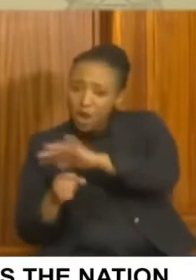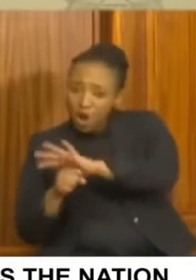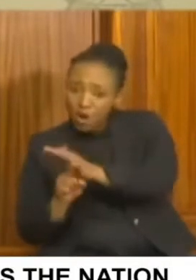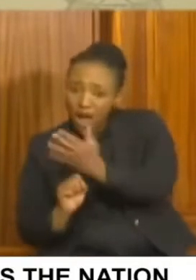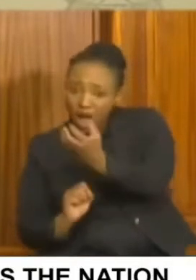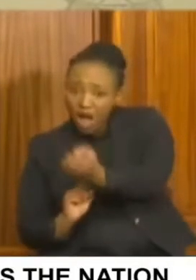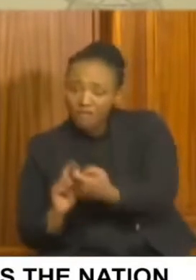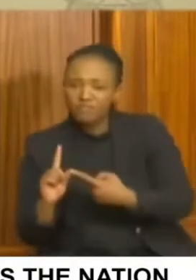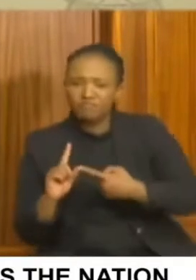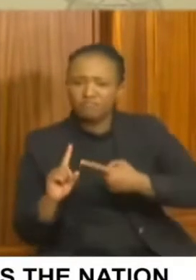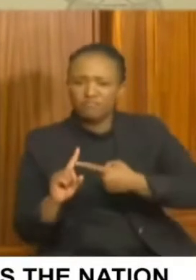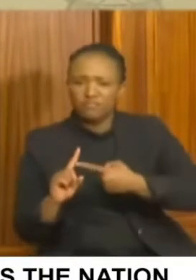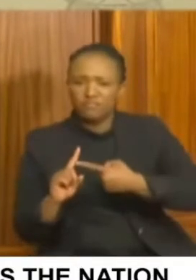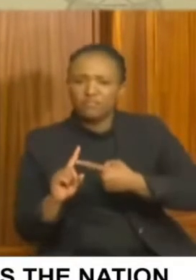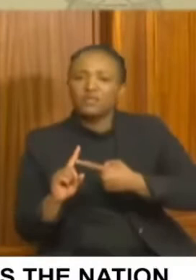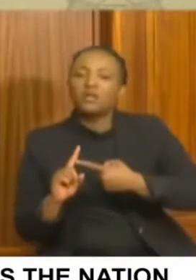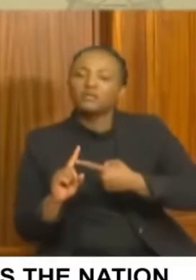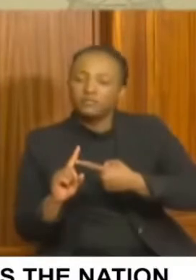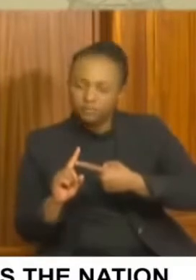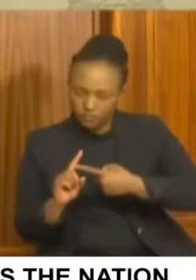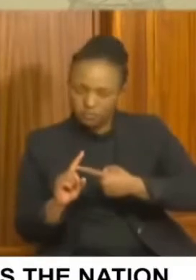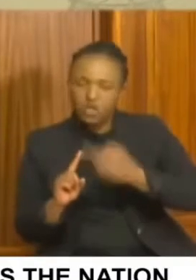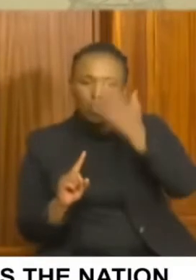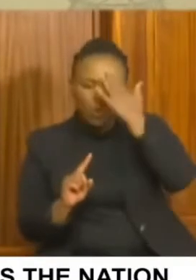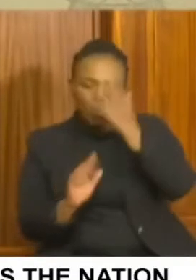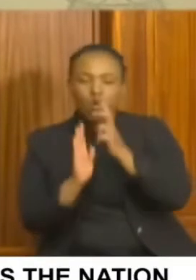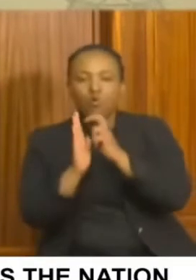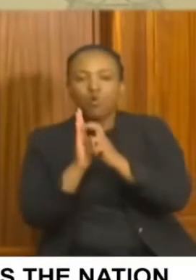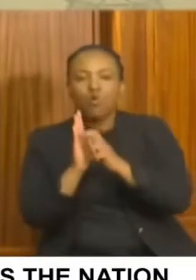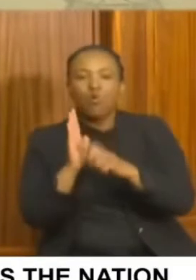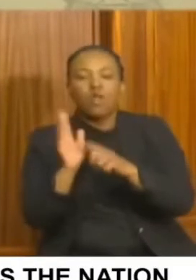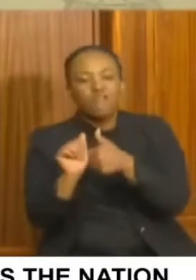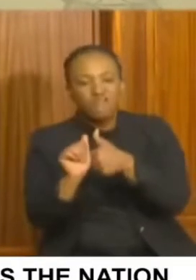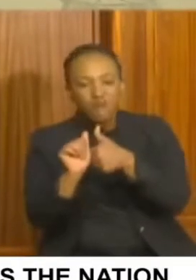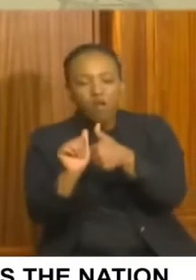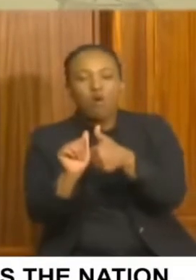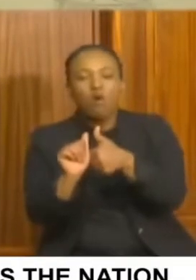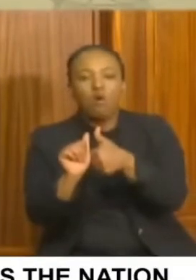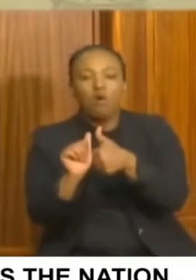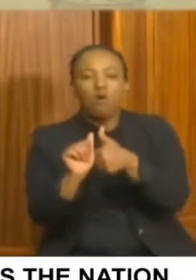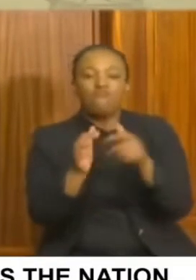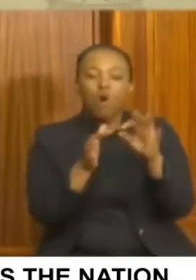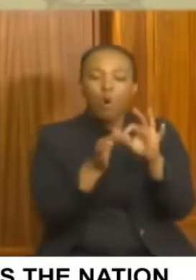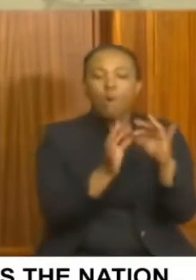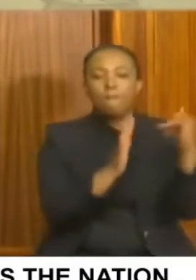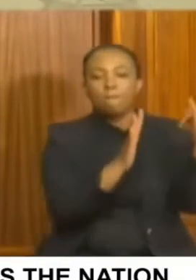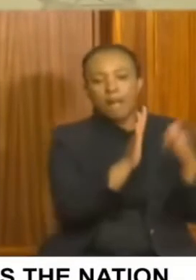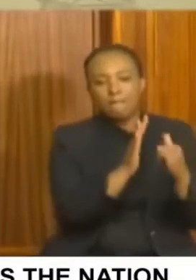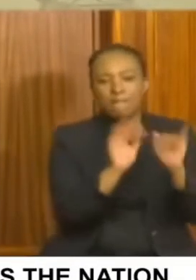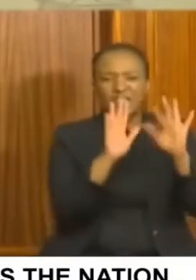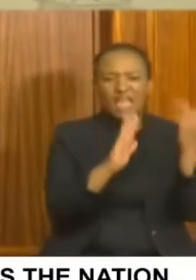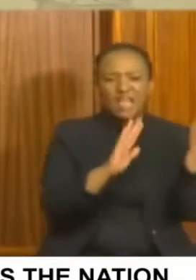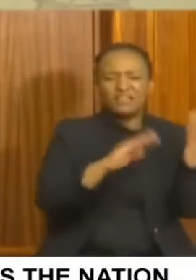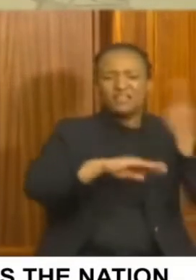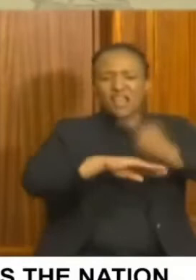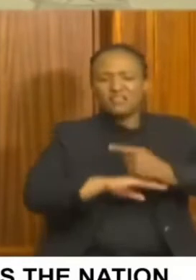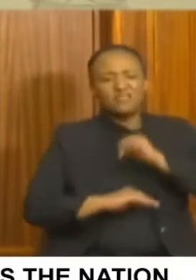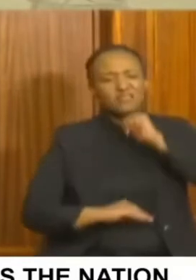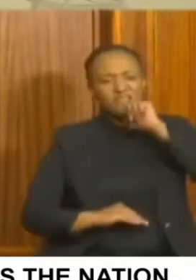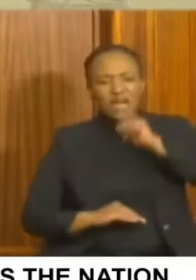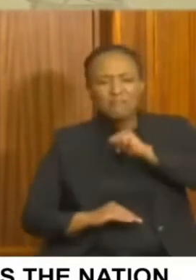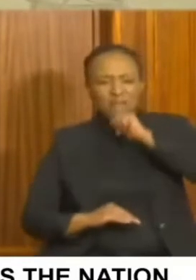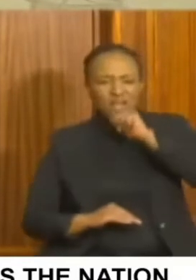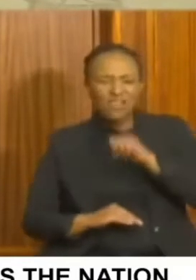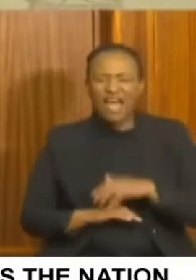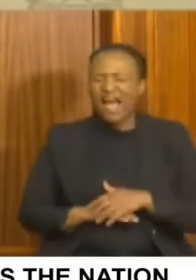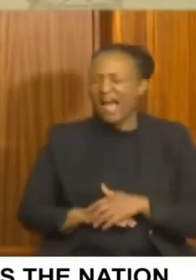Yes. We must follow the protocol to quarantine for 10 days. No, that